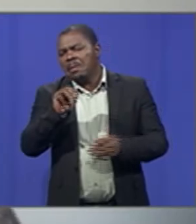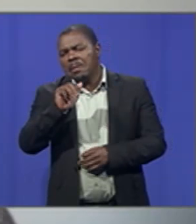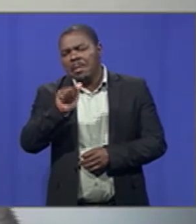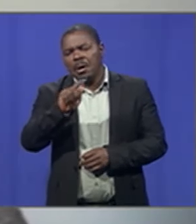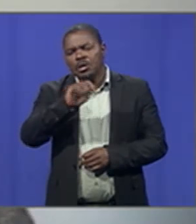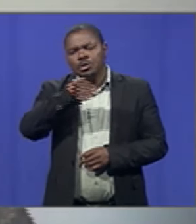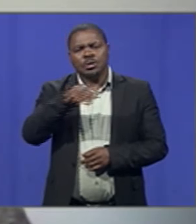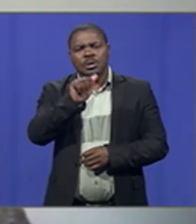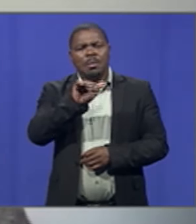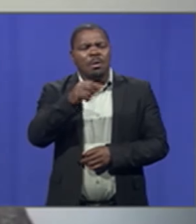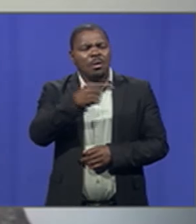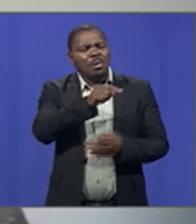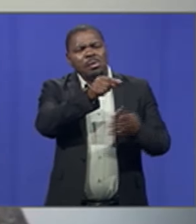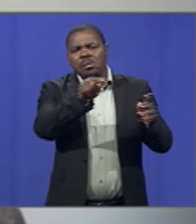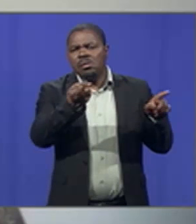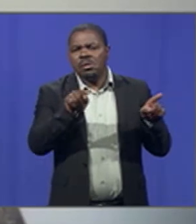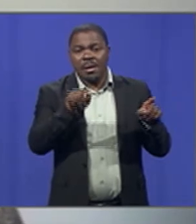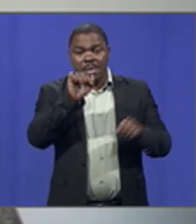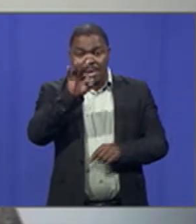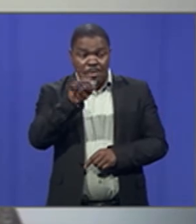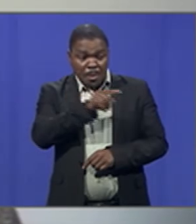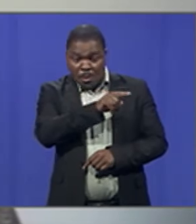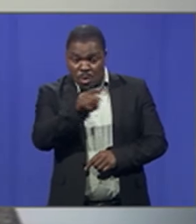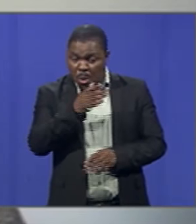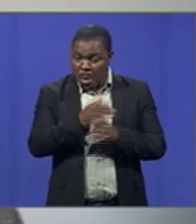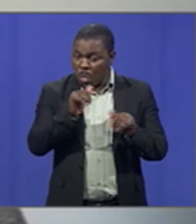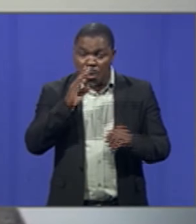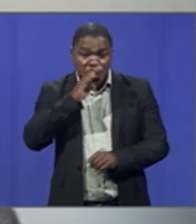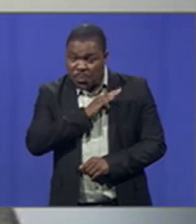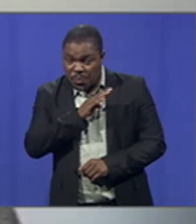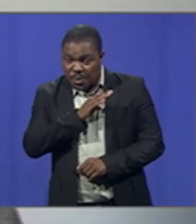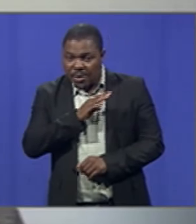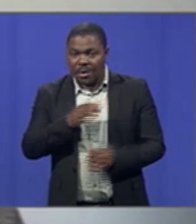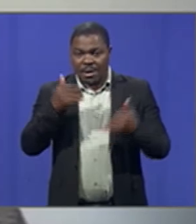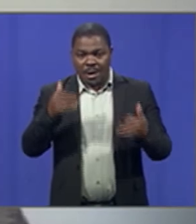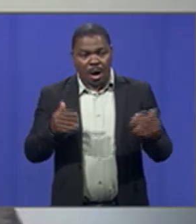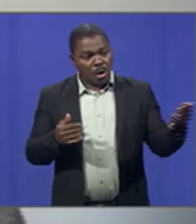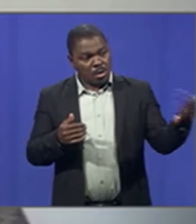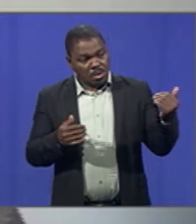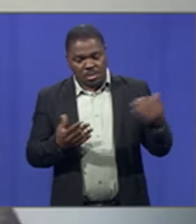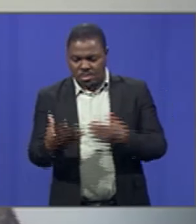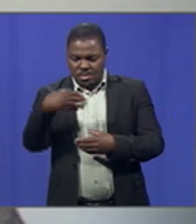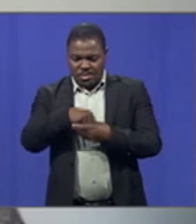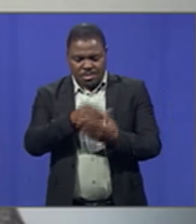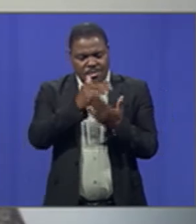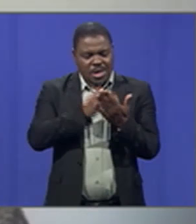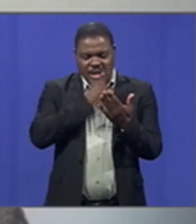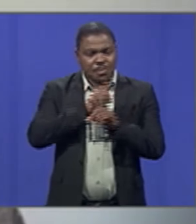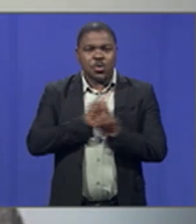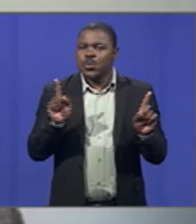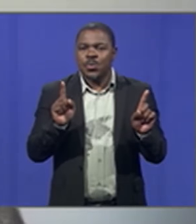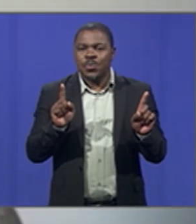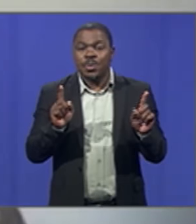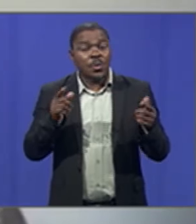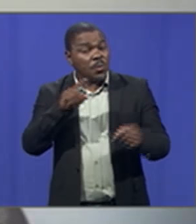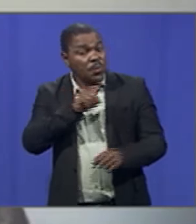Machabeng. And if they have not performed, you do not even allow them to be nominated into all of that.